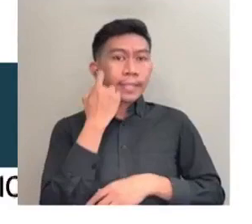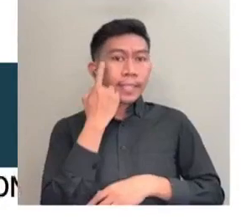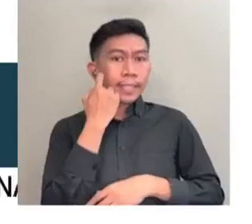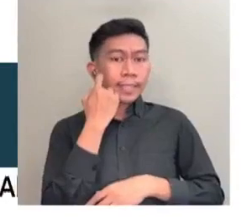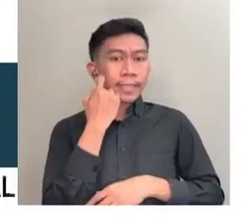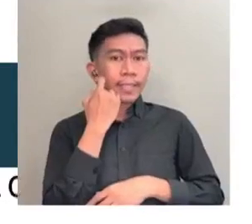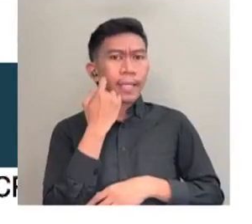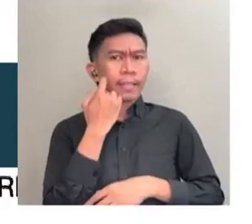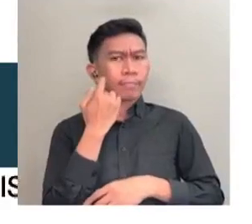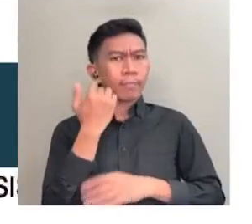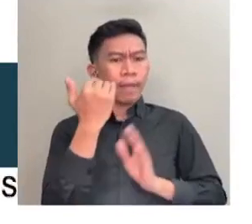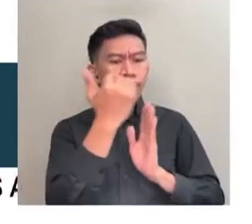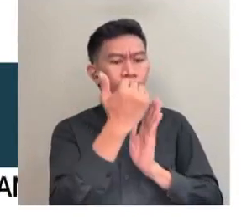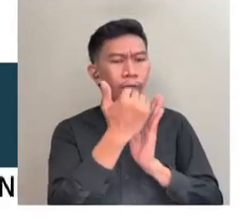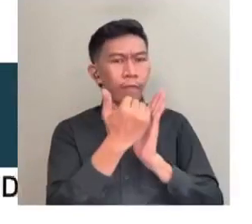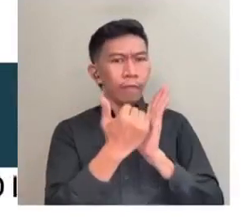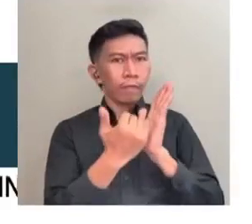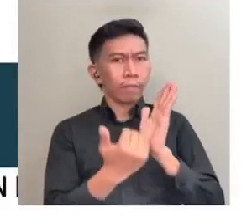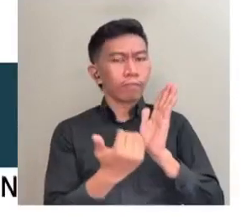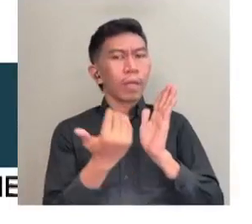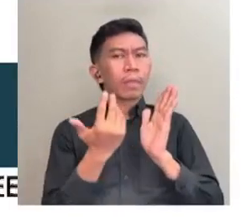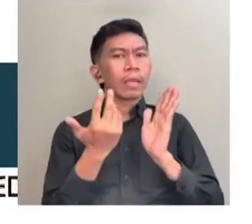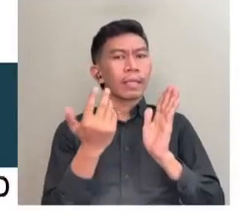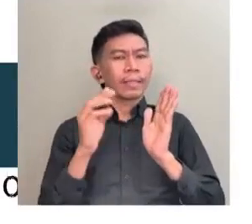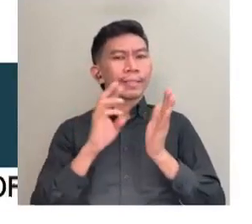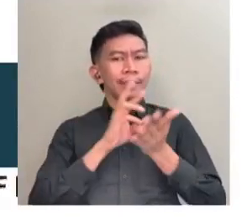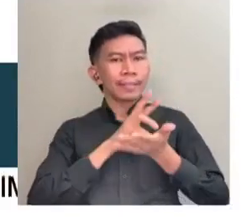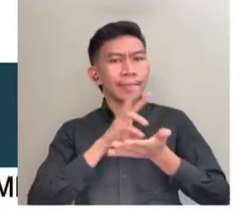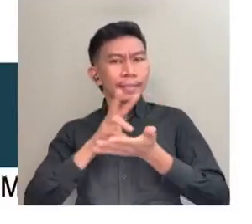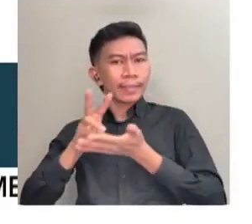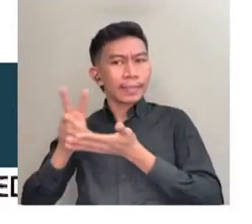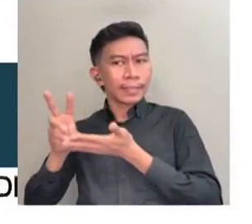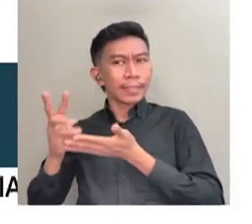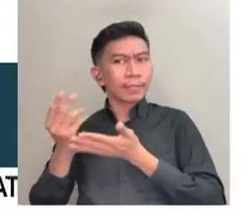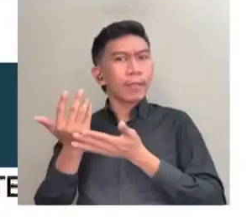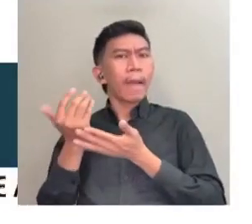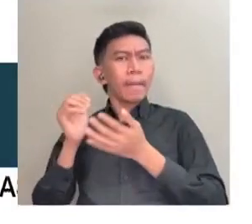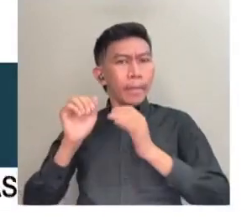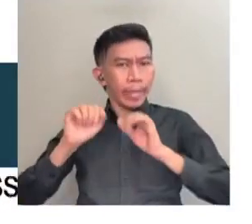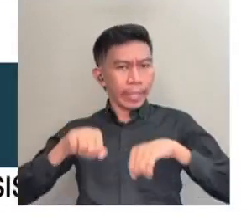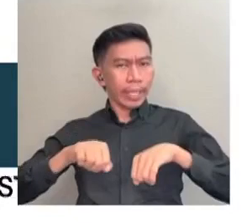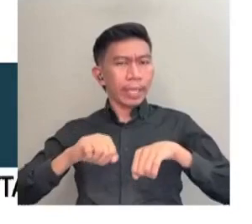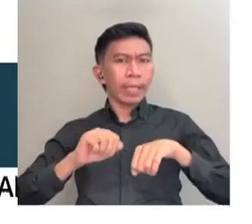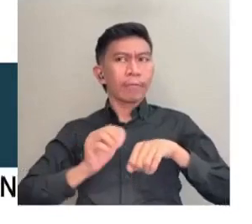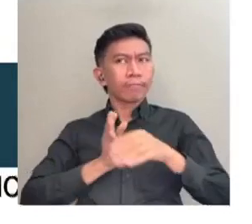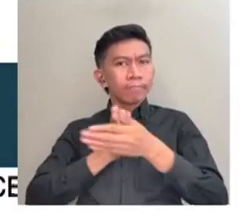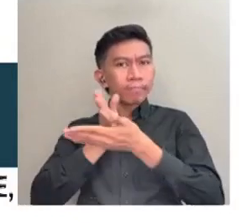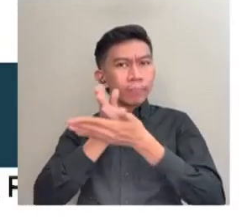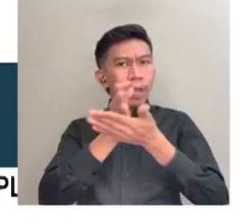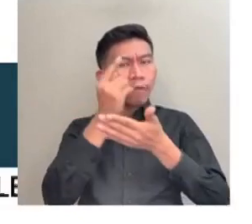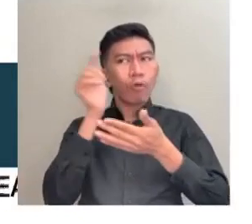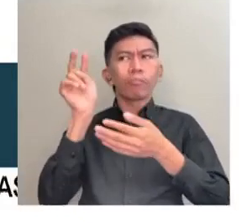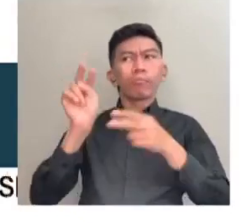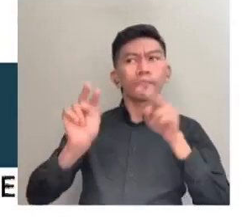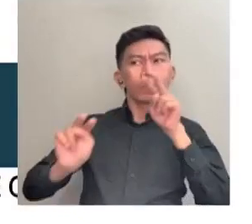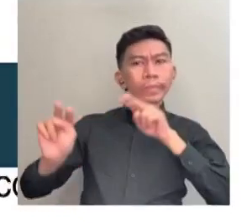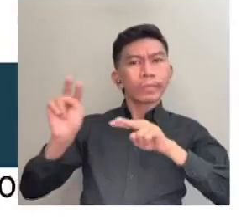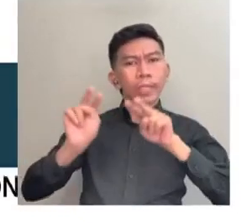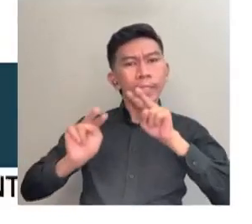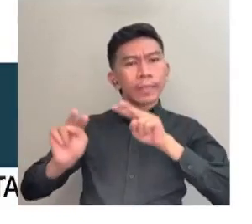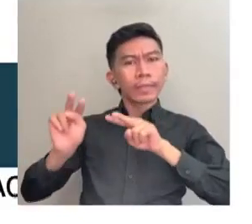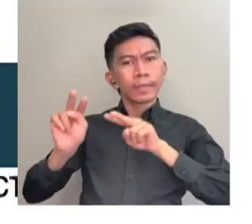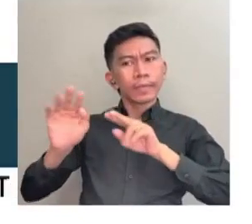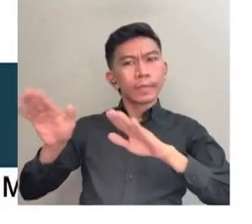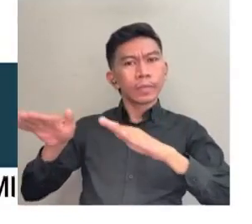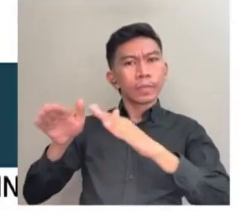specific viewing points per municipality around the volcano. As an insider, as a local, which vantage